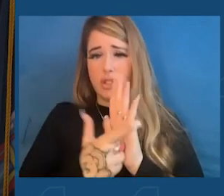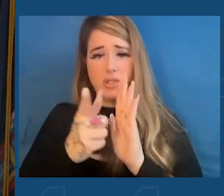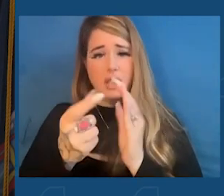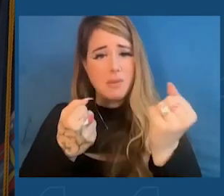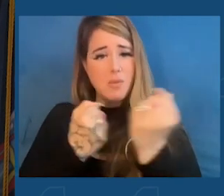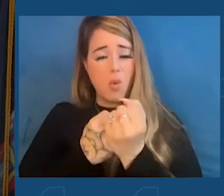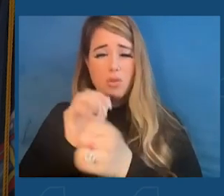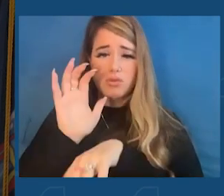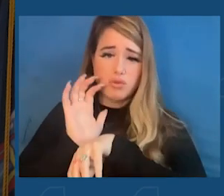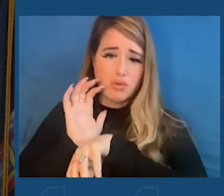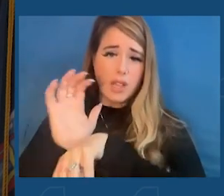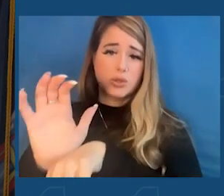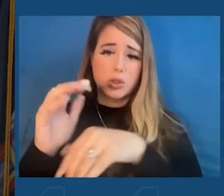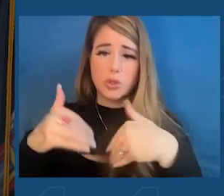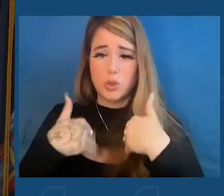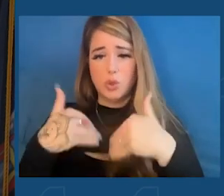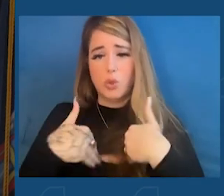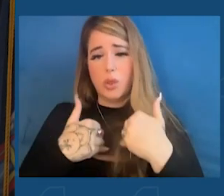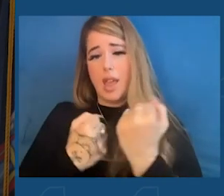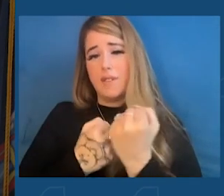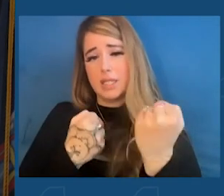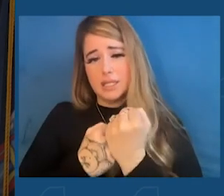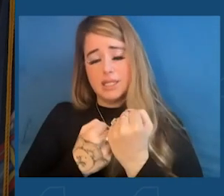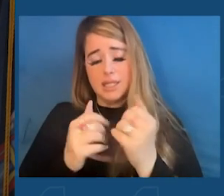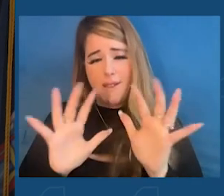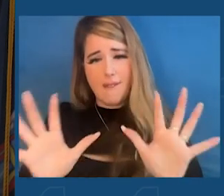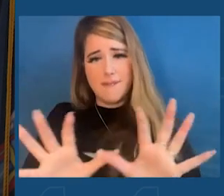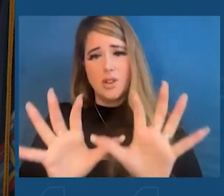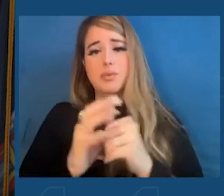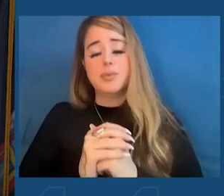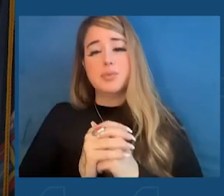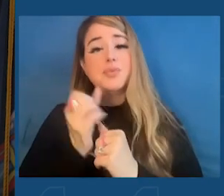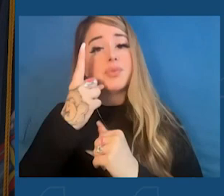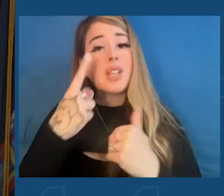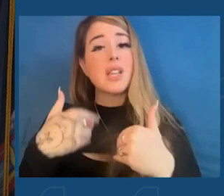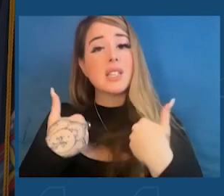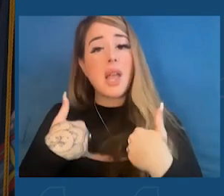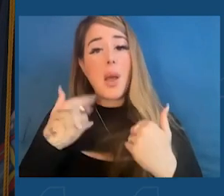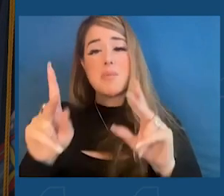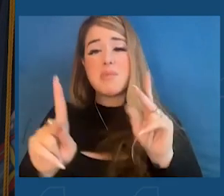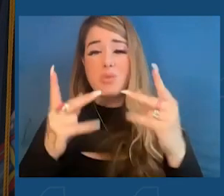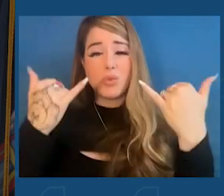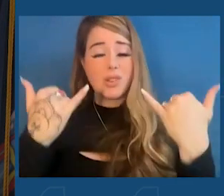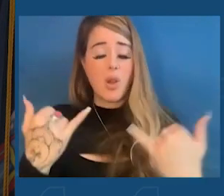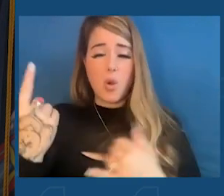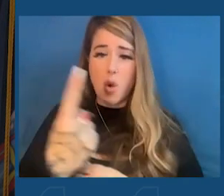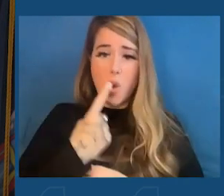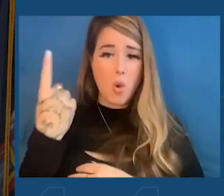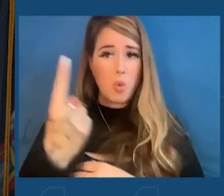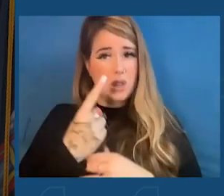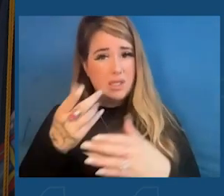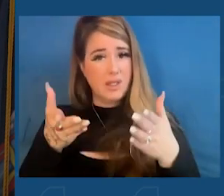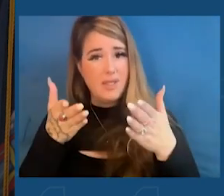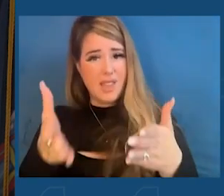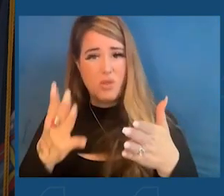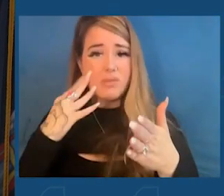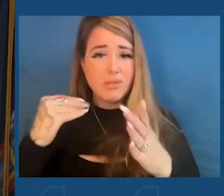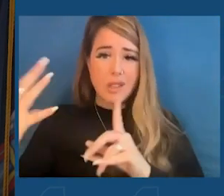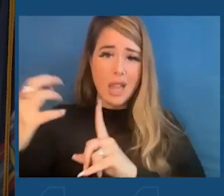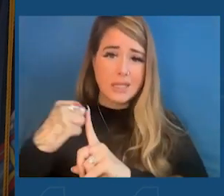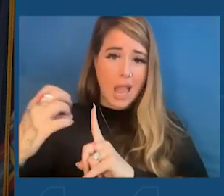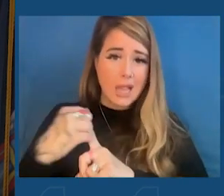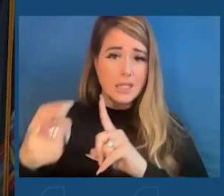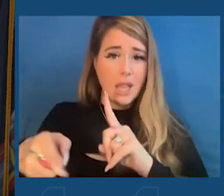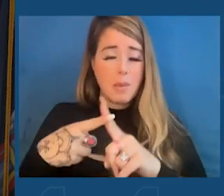grassroots youth advocacy efforts. Young people are constantly on the front lines of attacks on bodily